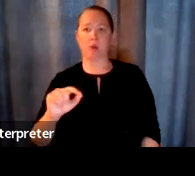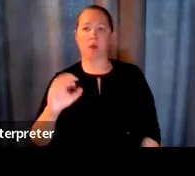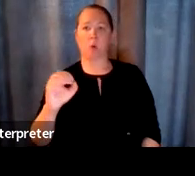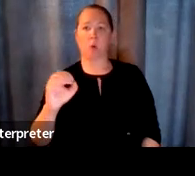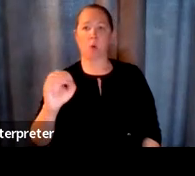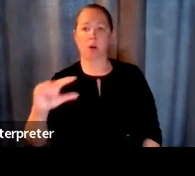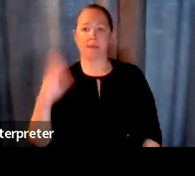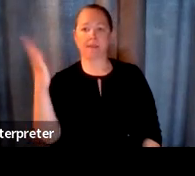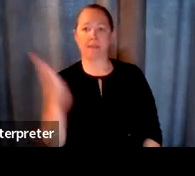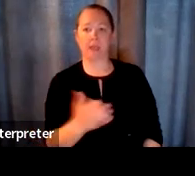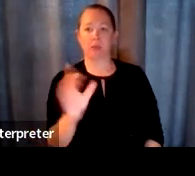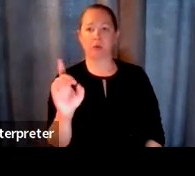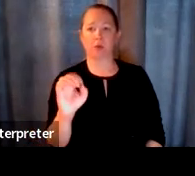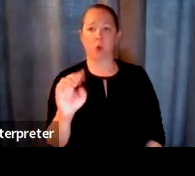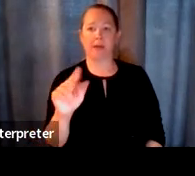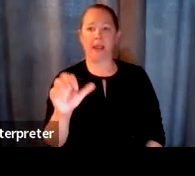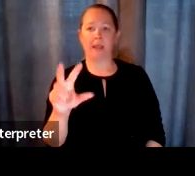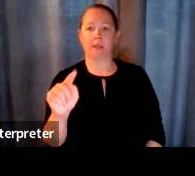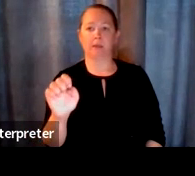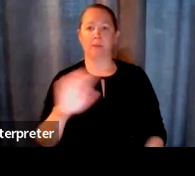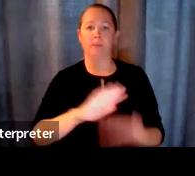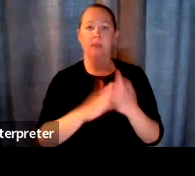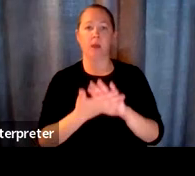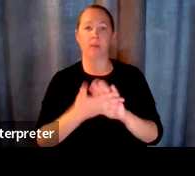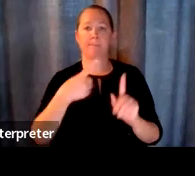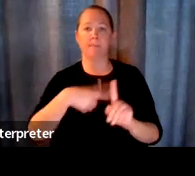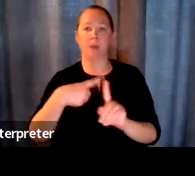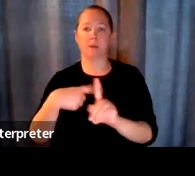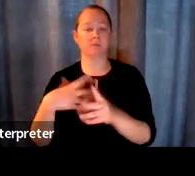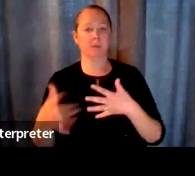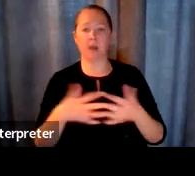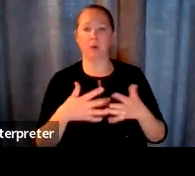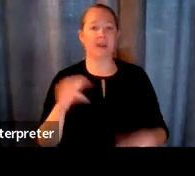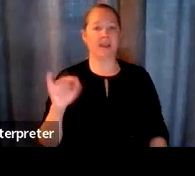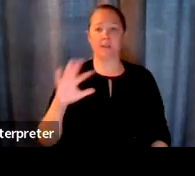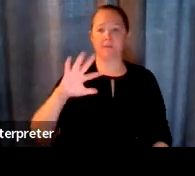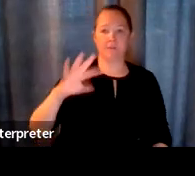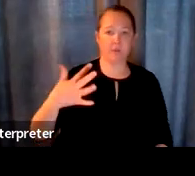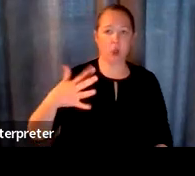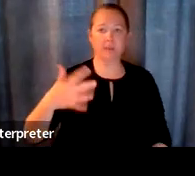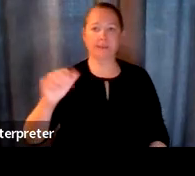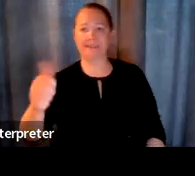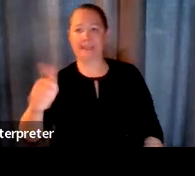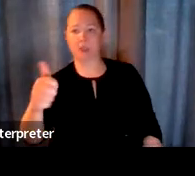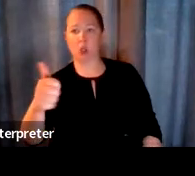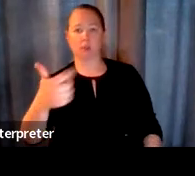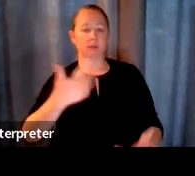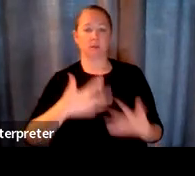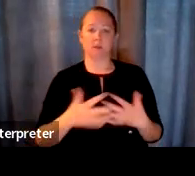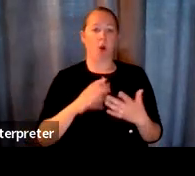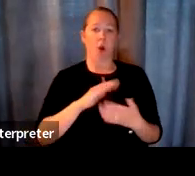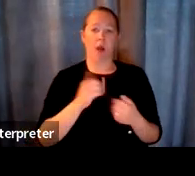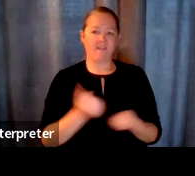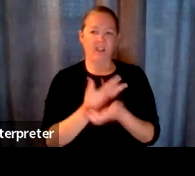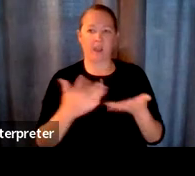au.org/donate and become a monthly donor. Even if it's $5 a month, $10 a month, it all helps out. And we'll send you all of these links tomorrow, along